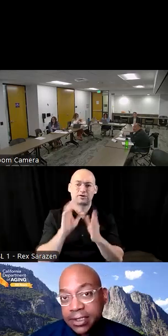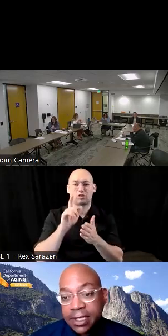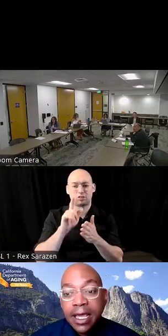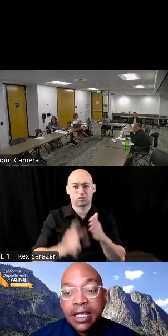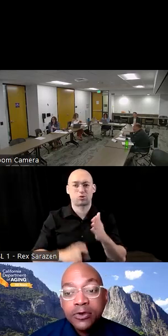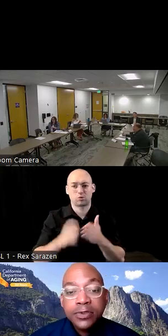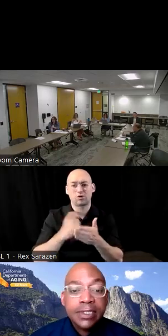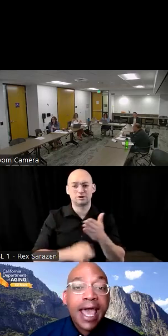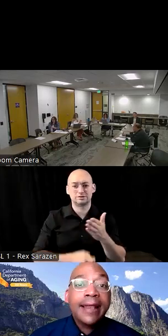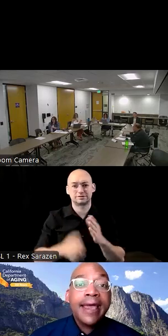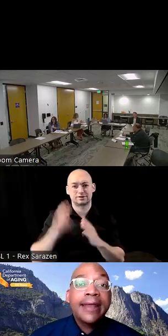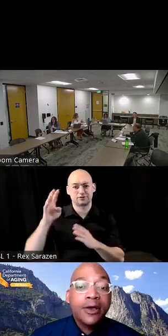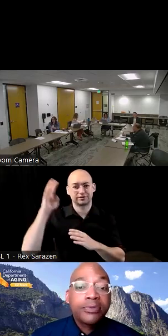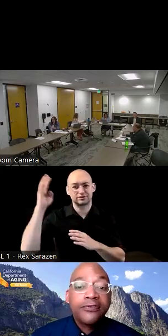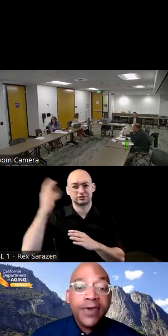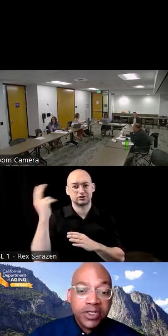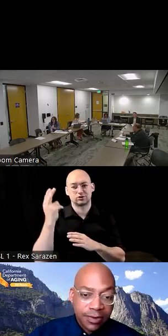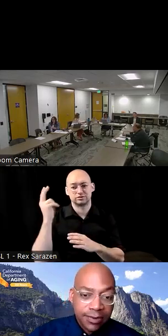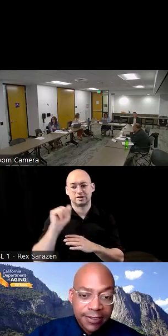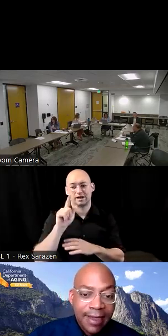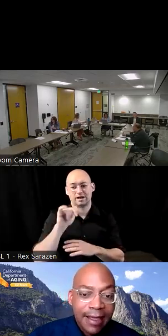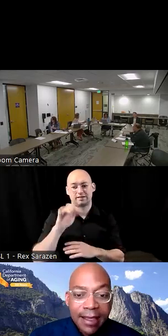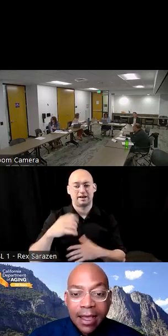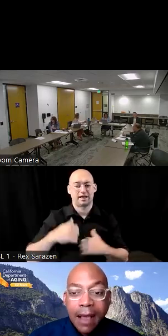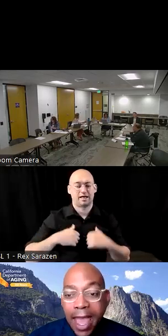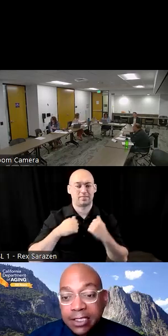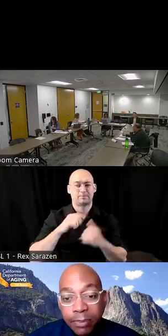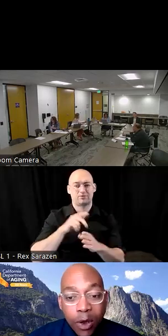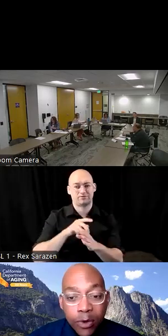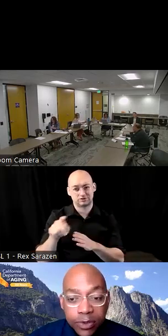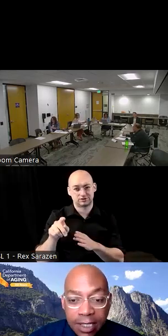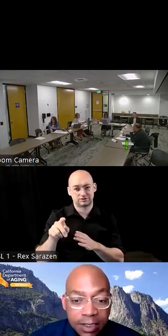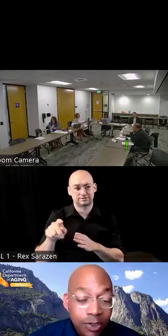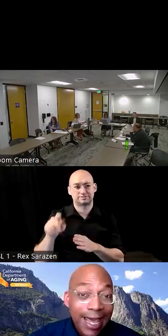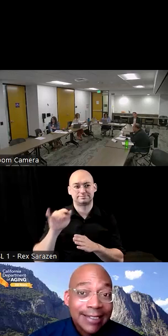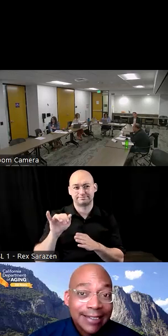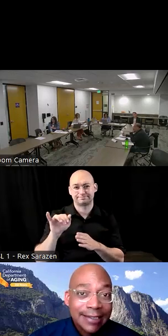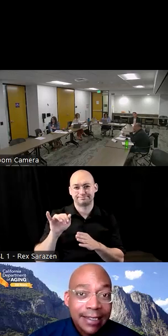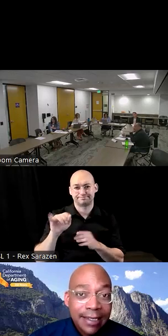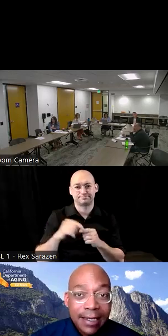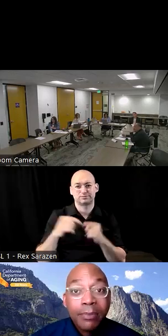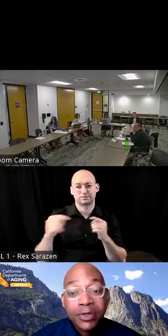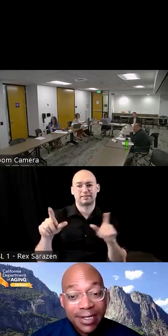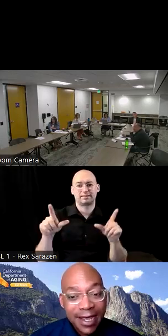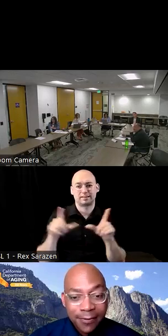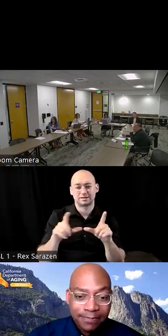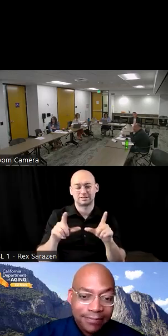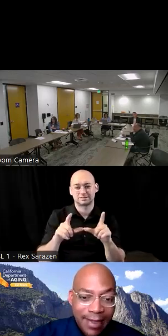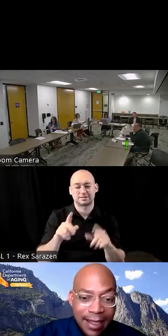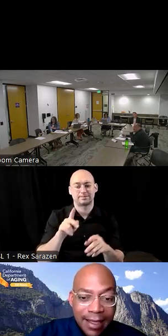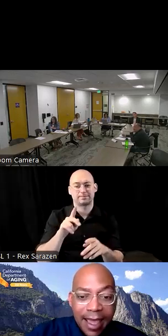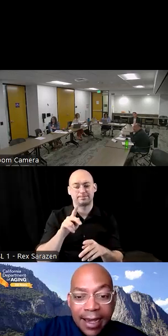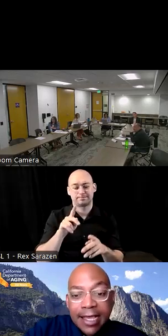intervention since it uses allied health professionals as opposed to licensed